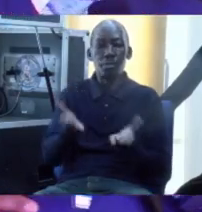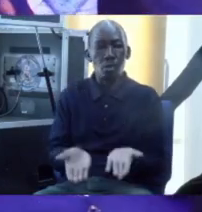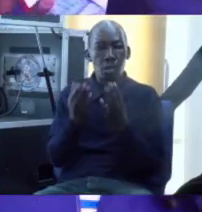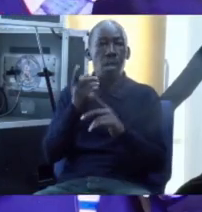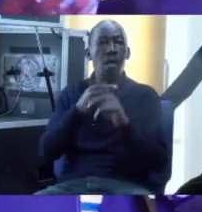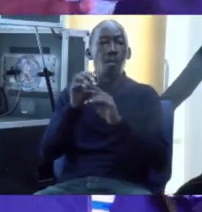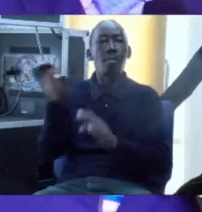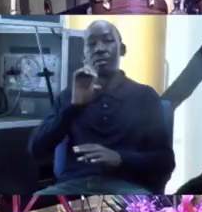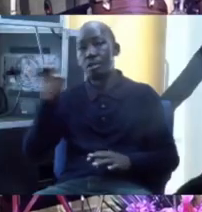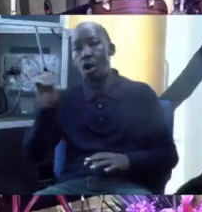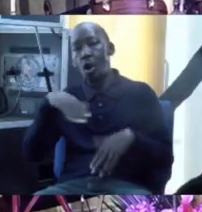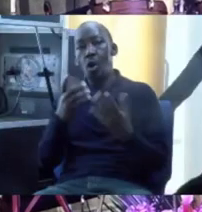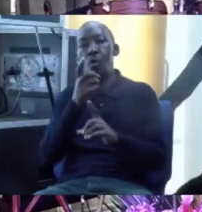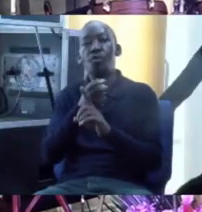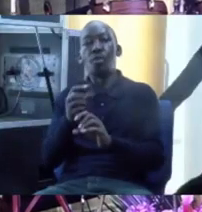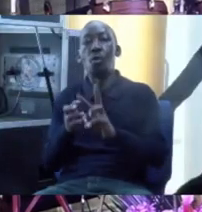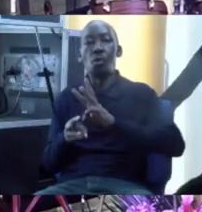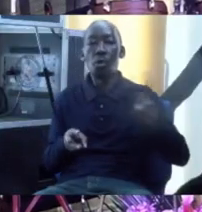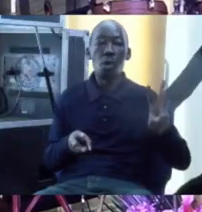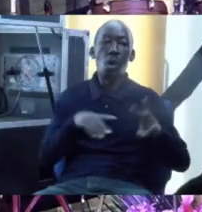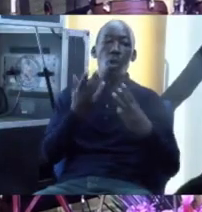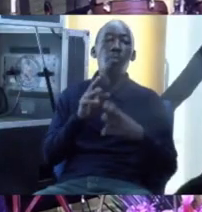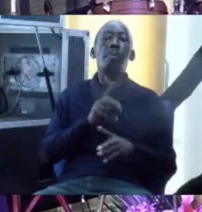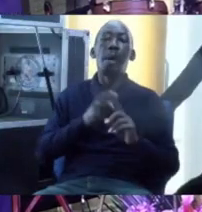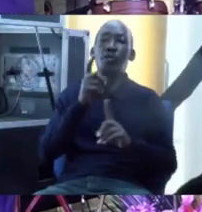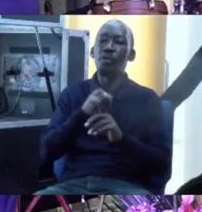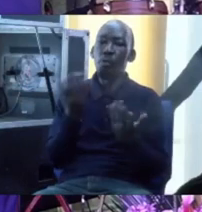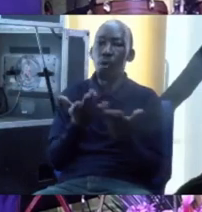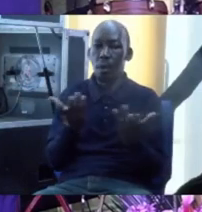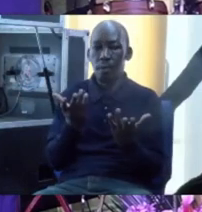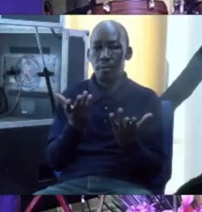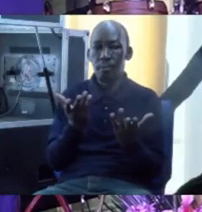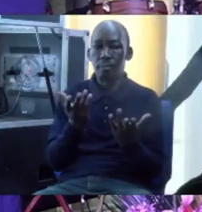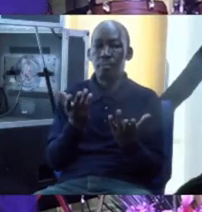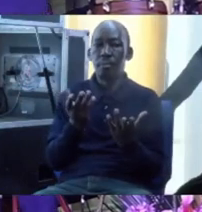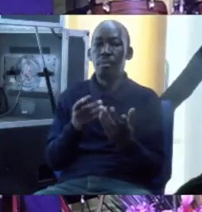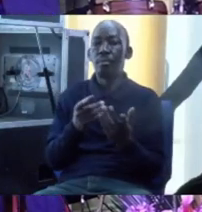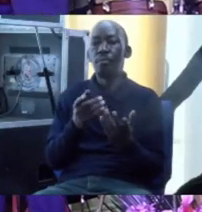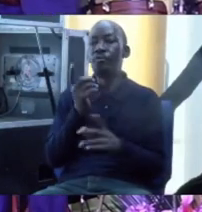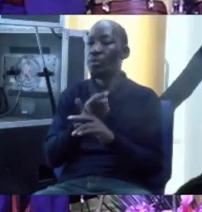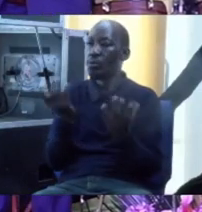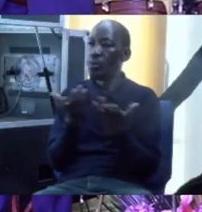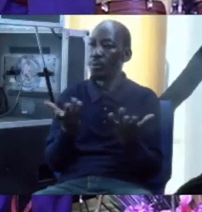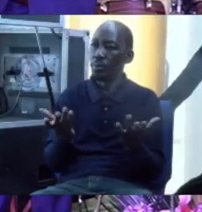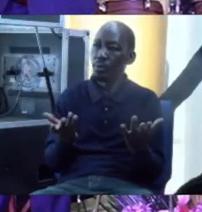kwamba kupandishwa cheo kutoka mashariki ama magharibi. But from where? Lakini yatoka wapi? From where? Yatoka wapi?